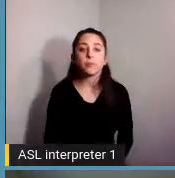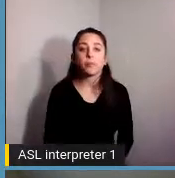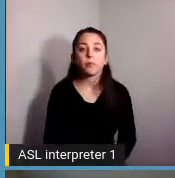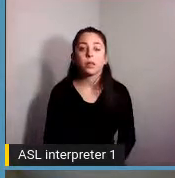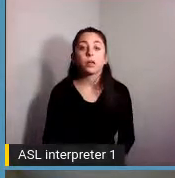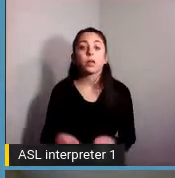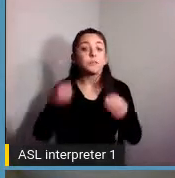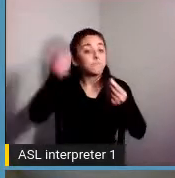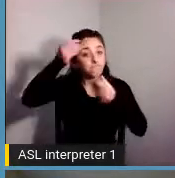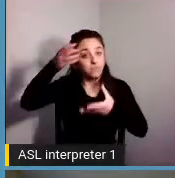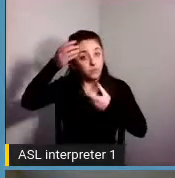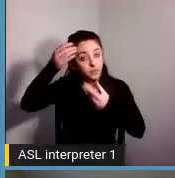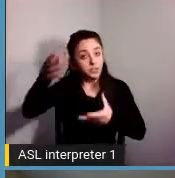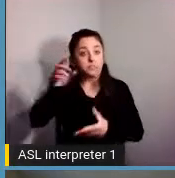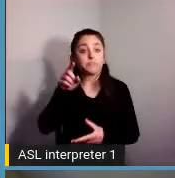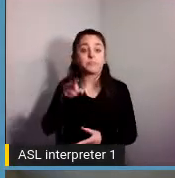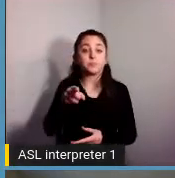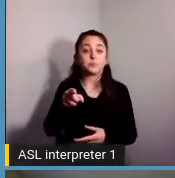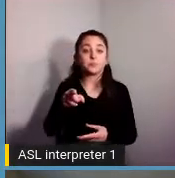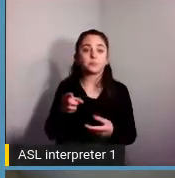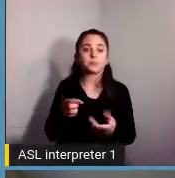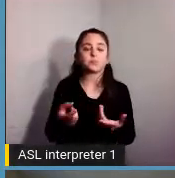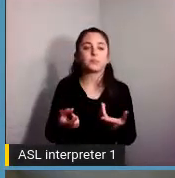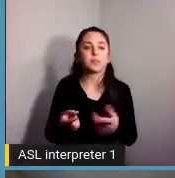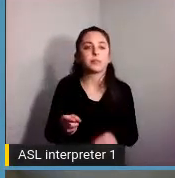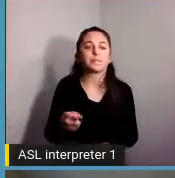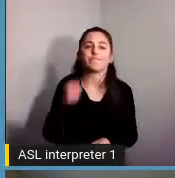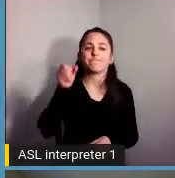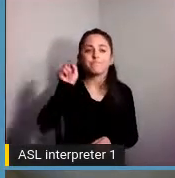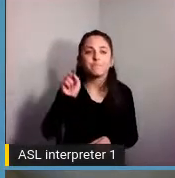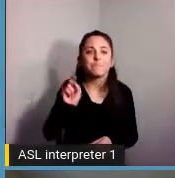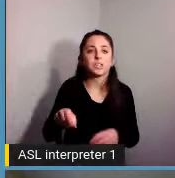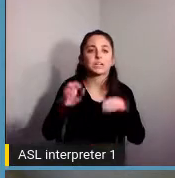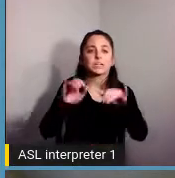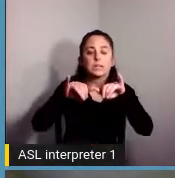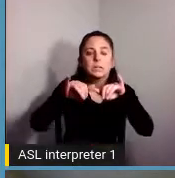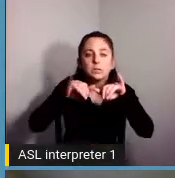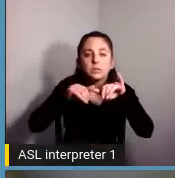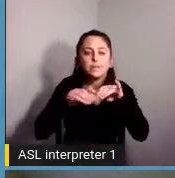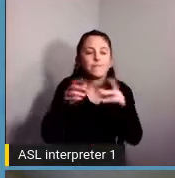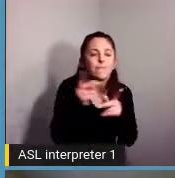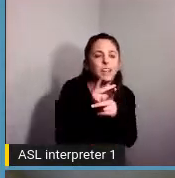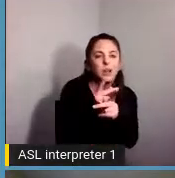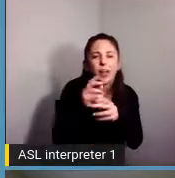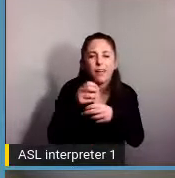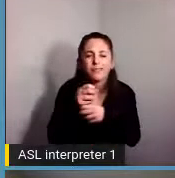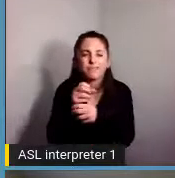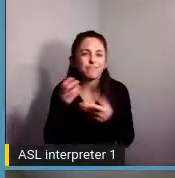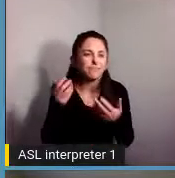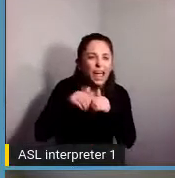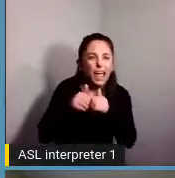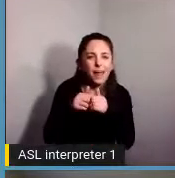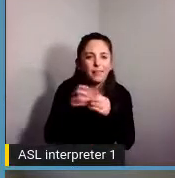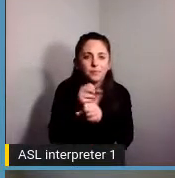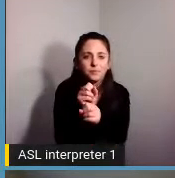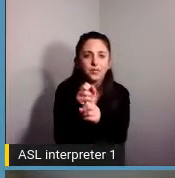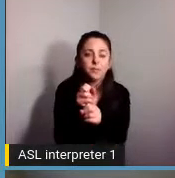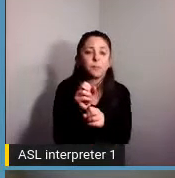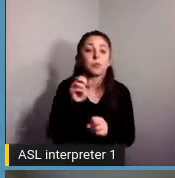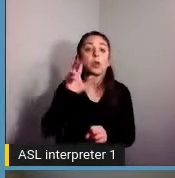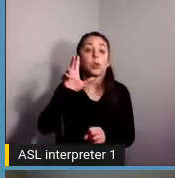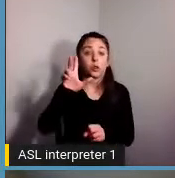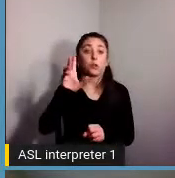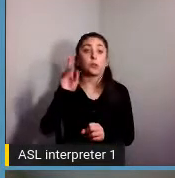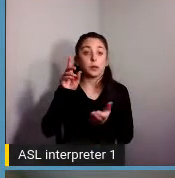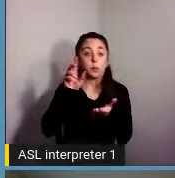data. We had to do some engineering work to figure out how to make it. But using 3D printing, we're able to 3D print it. The one on the